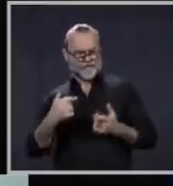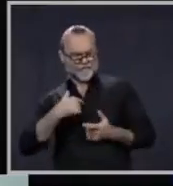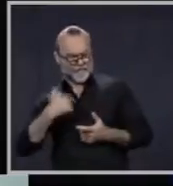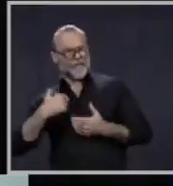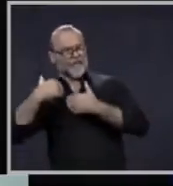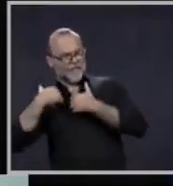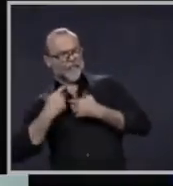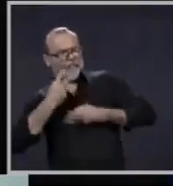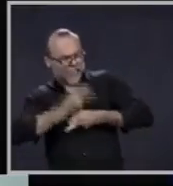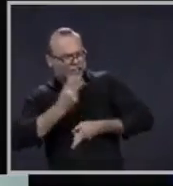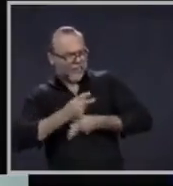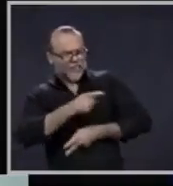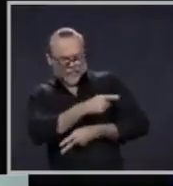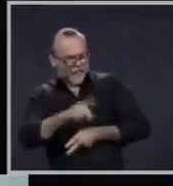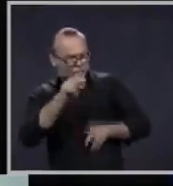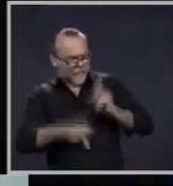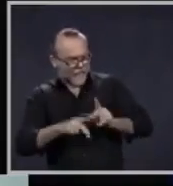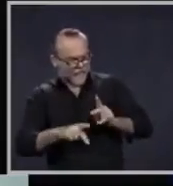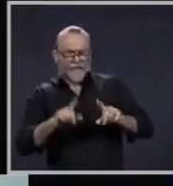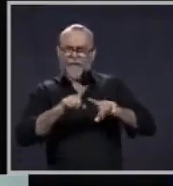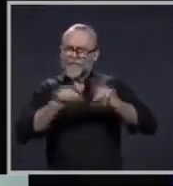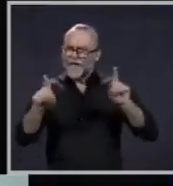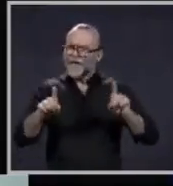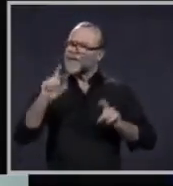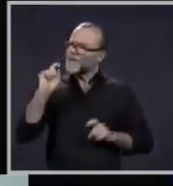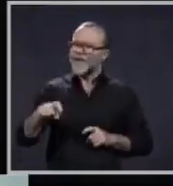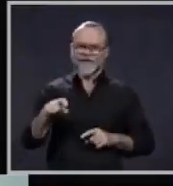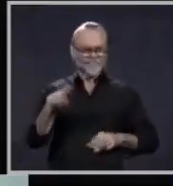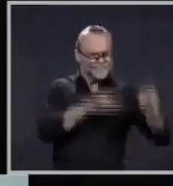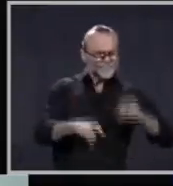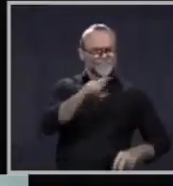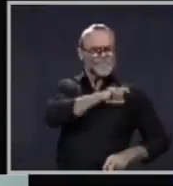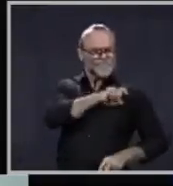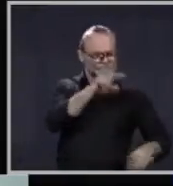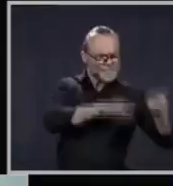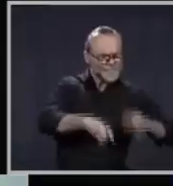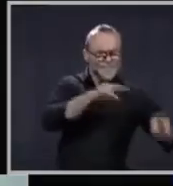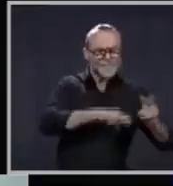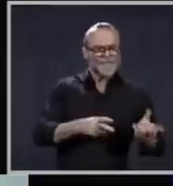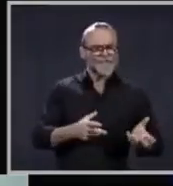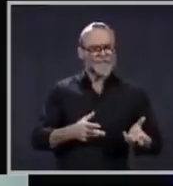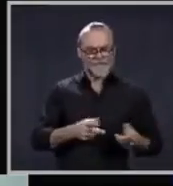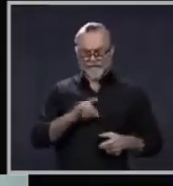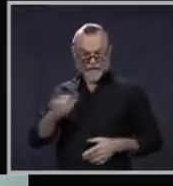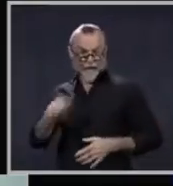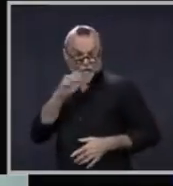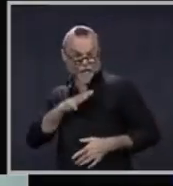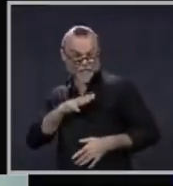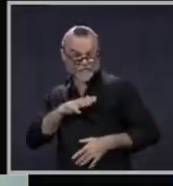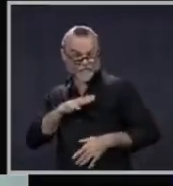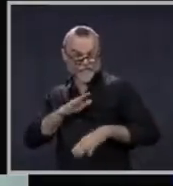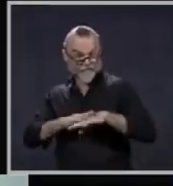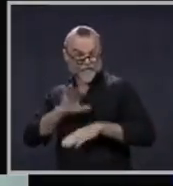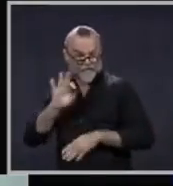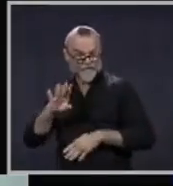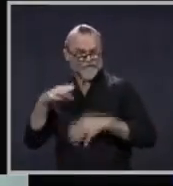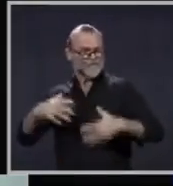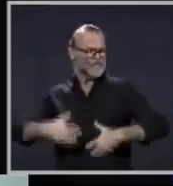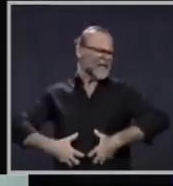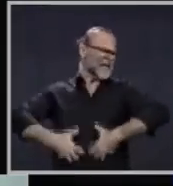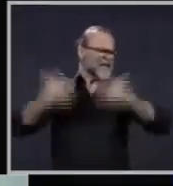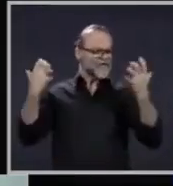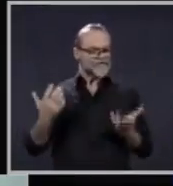to wear a mask, stay at 2 meters sometime. And I've looked in different parks yesterday